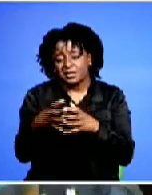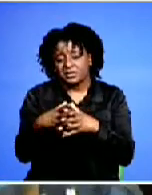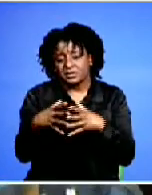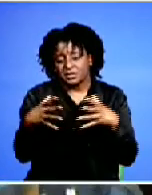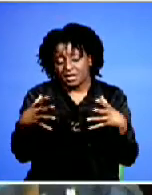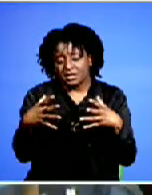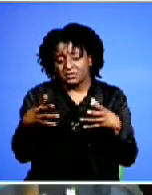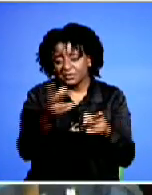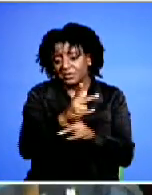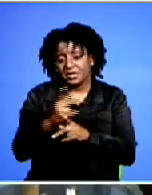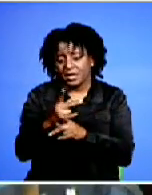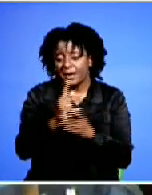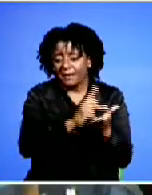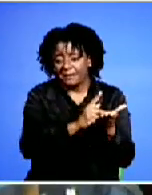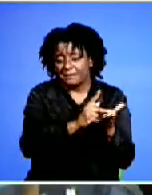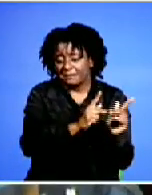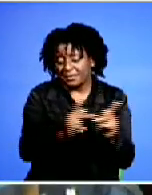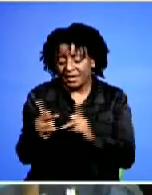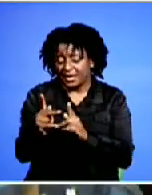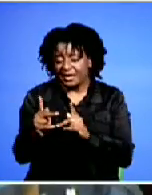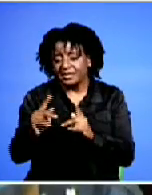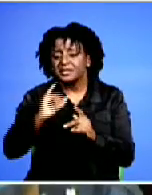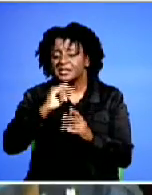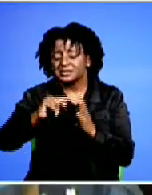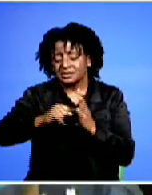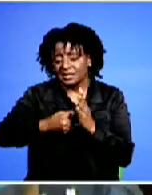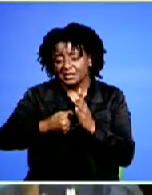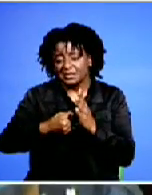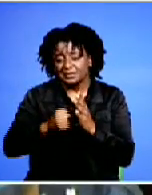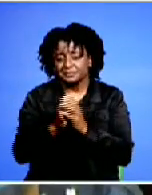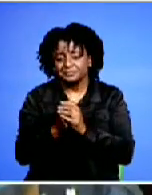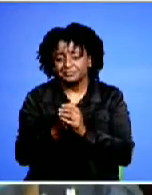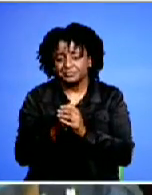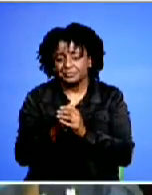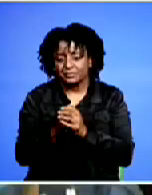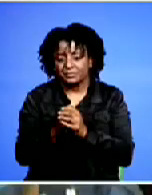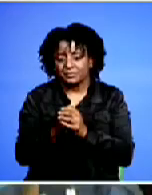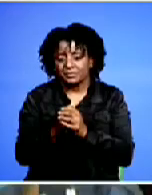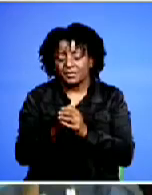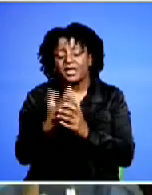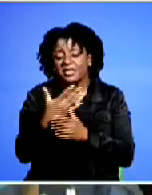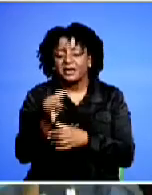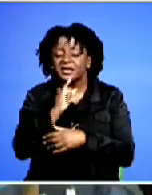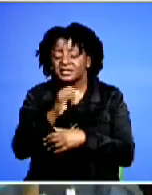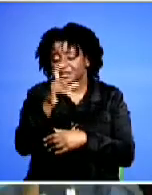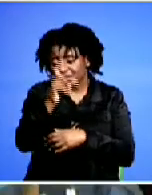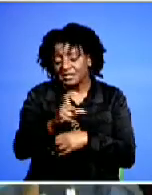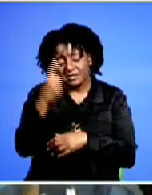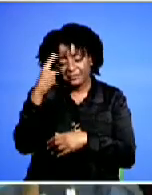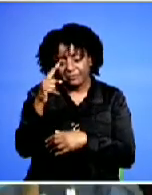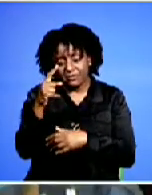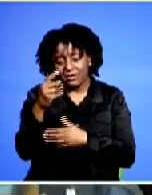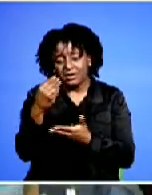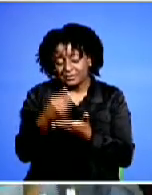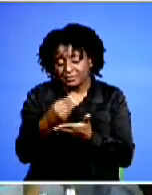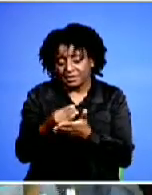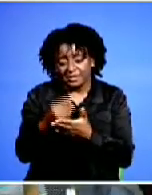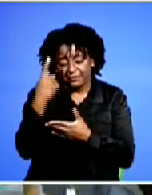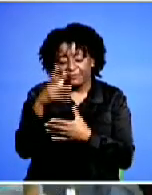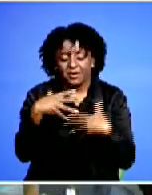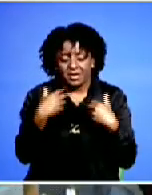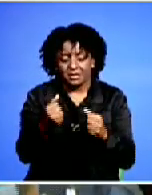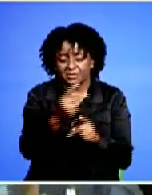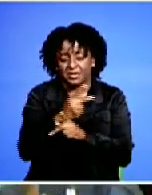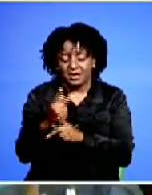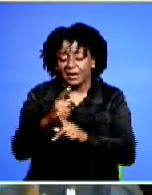out. There's no shortage of an appetite for funding for healthcare, but you have to do it